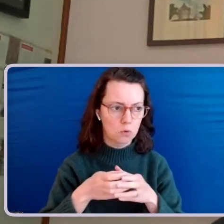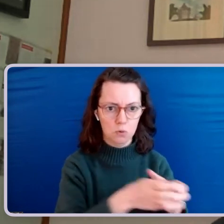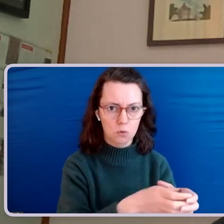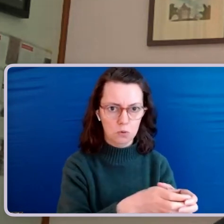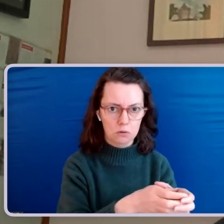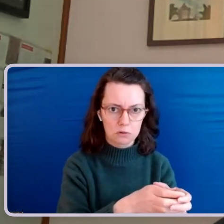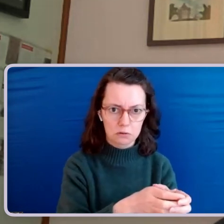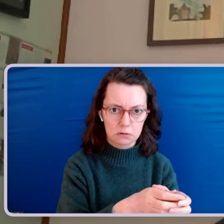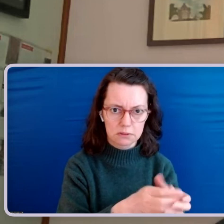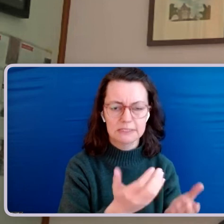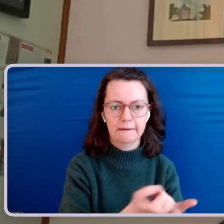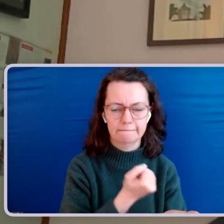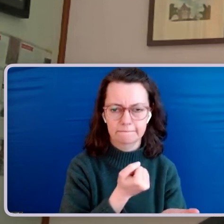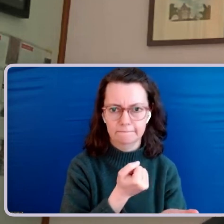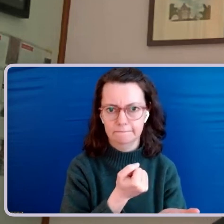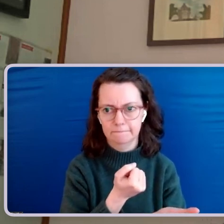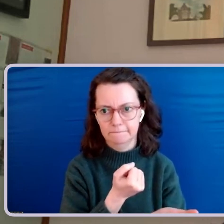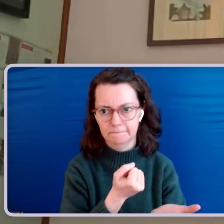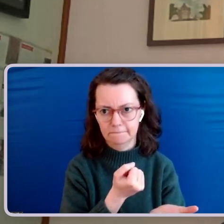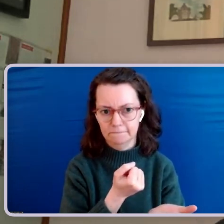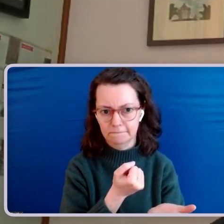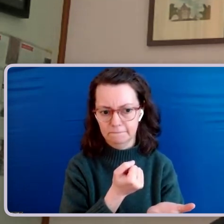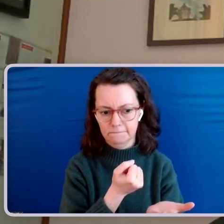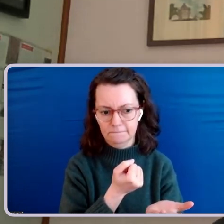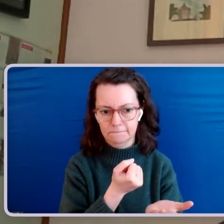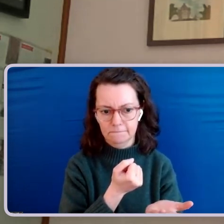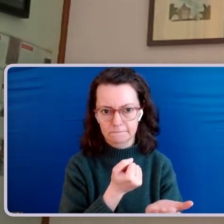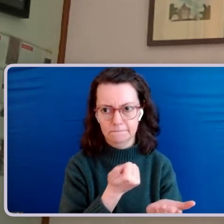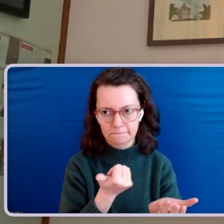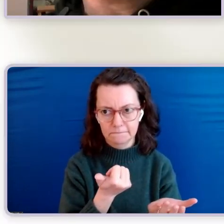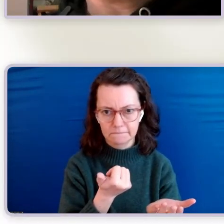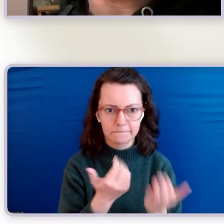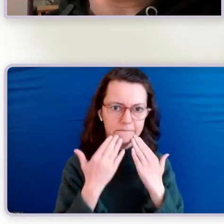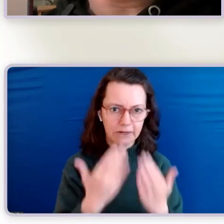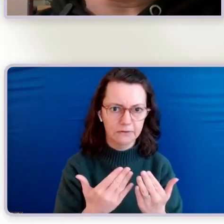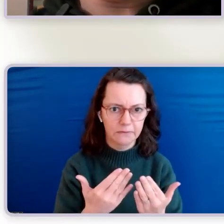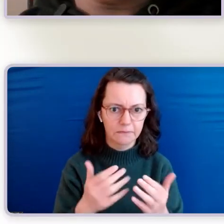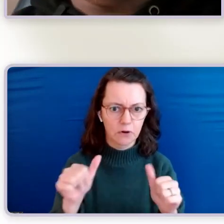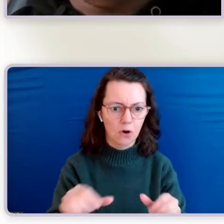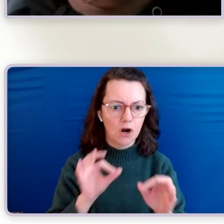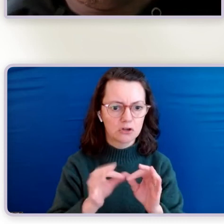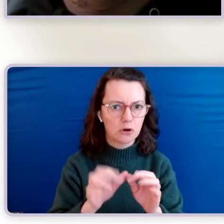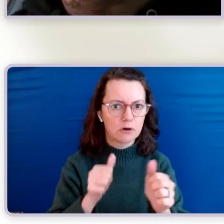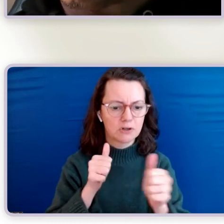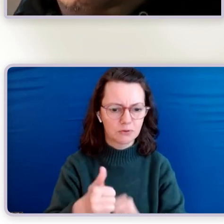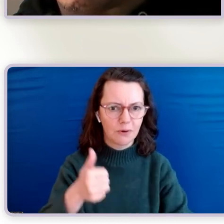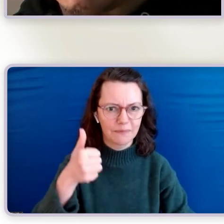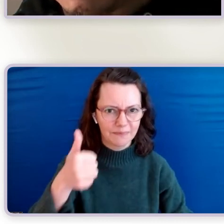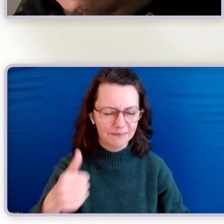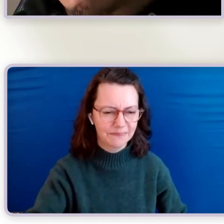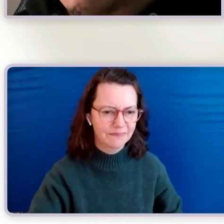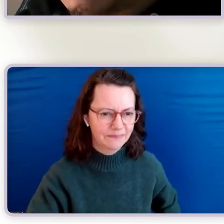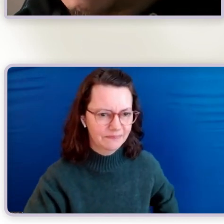safe? And yeah, thank you. Awesome, thanks. Tennille, do you have